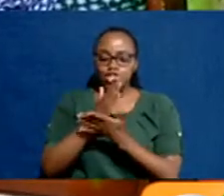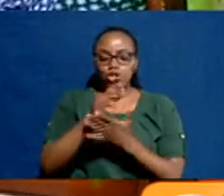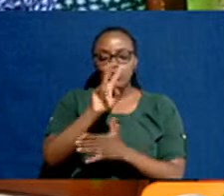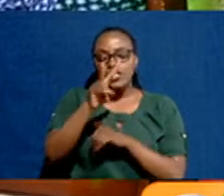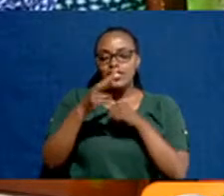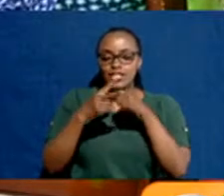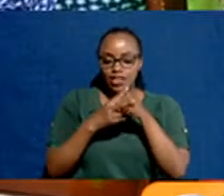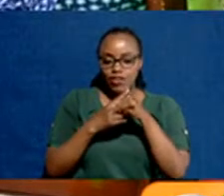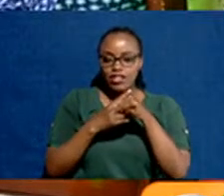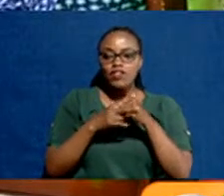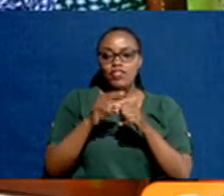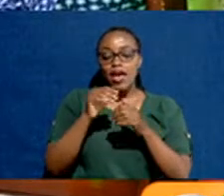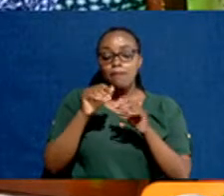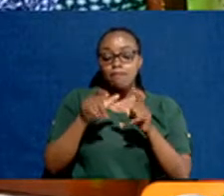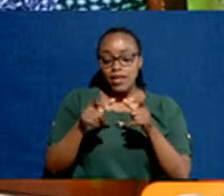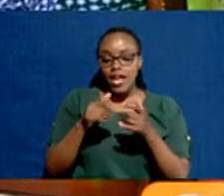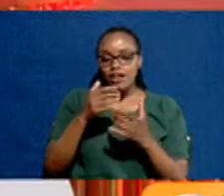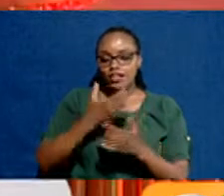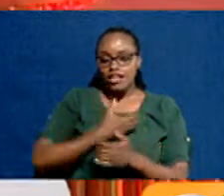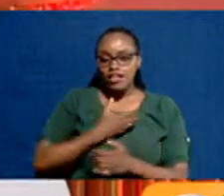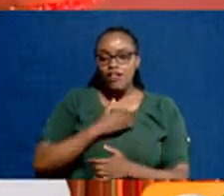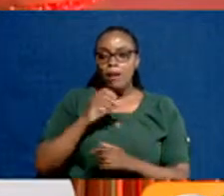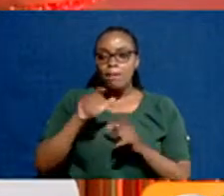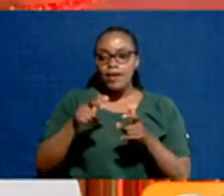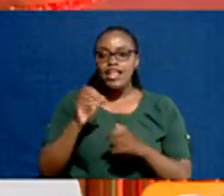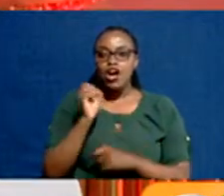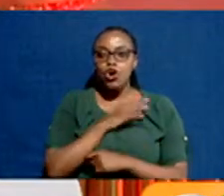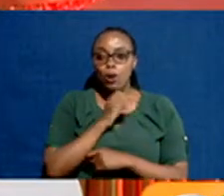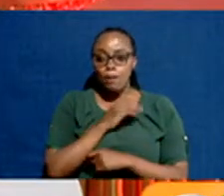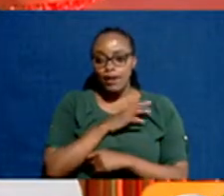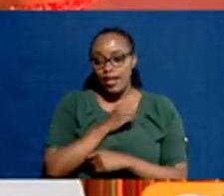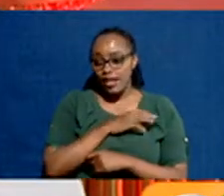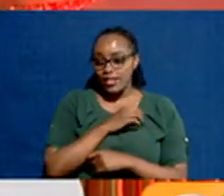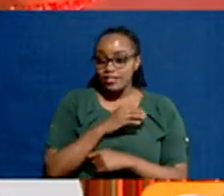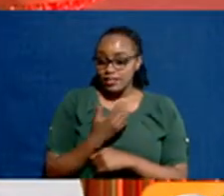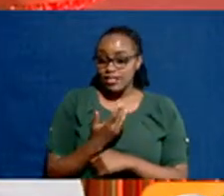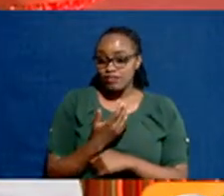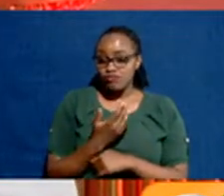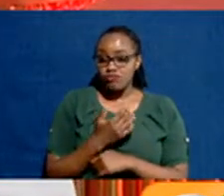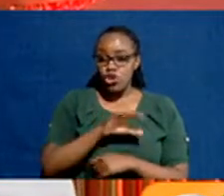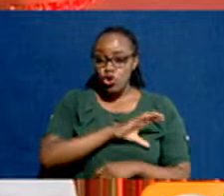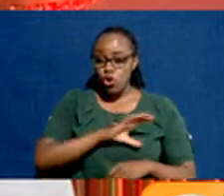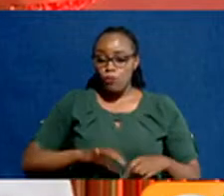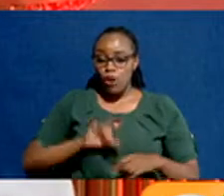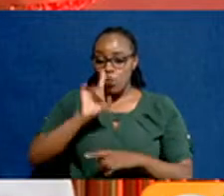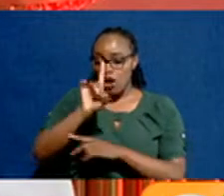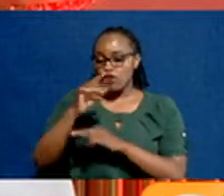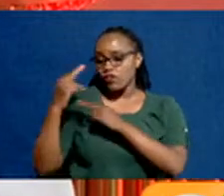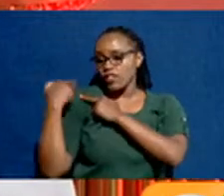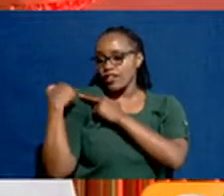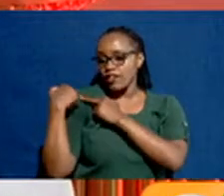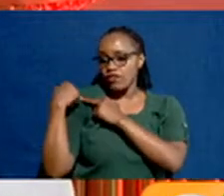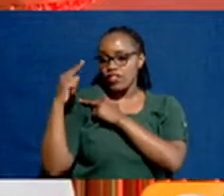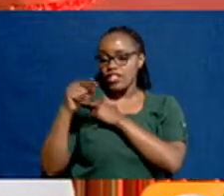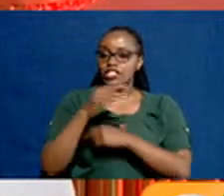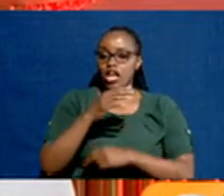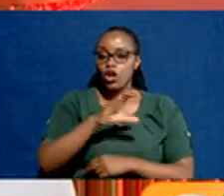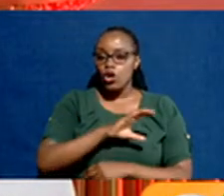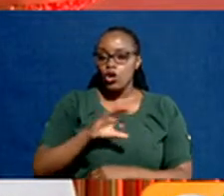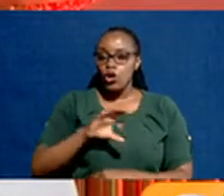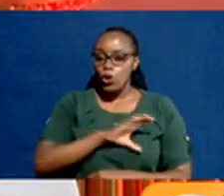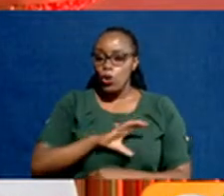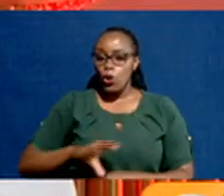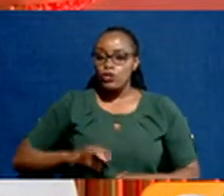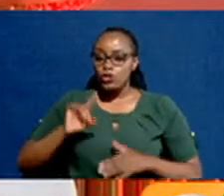Media Council Act establishes a Media Complaints Commission. One of the main mandates of that commission is to